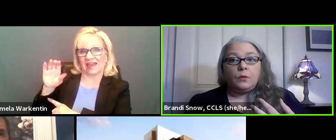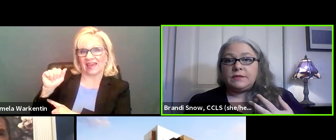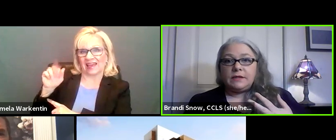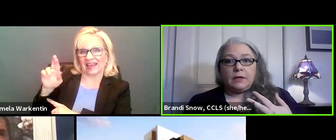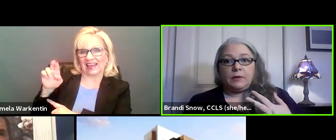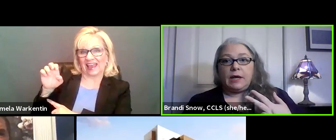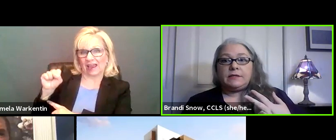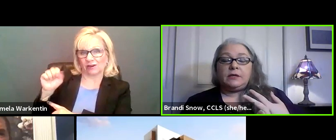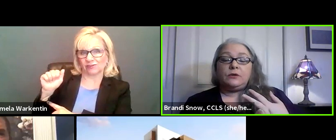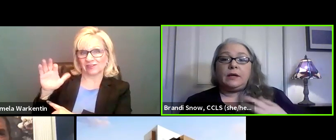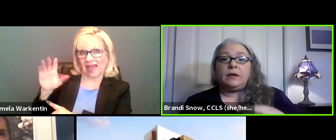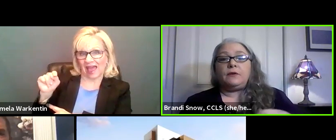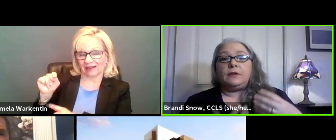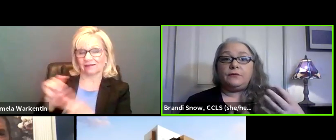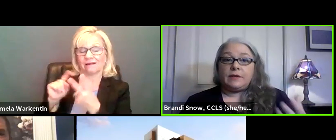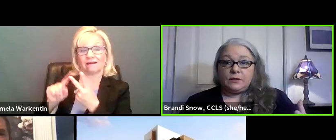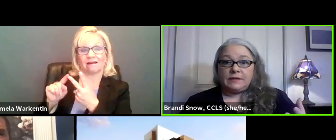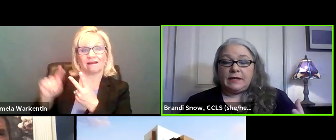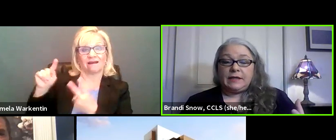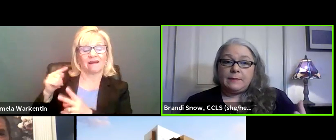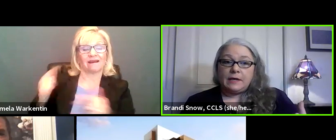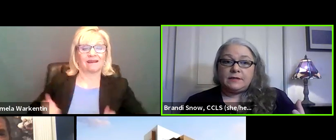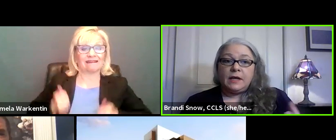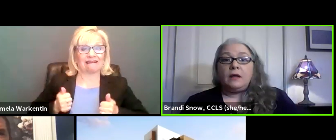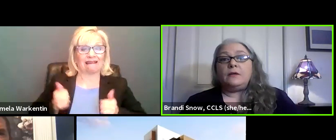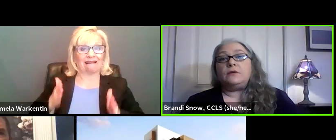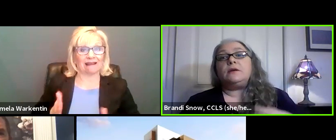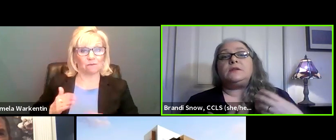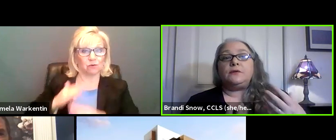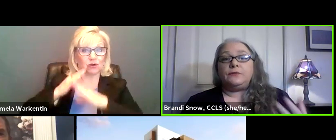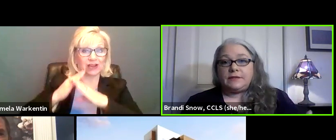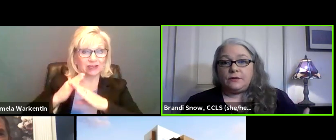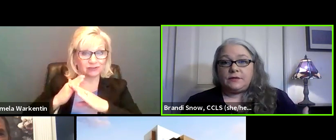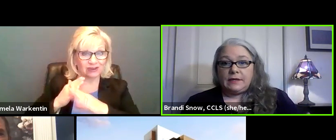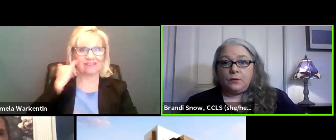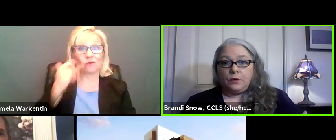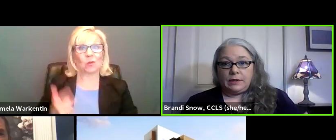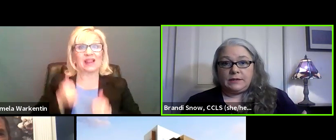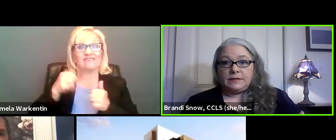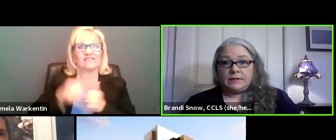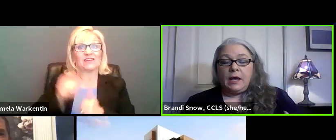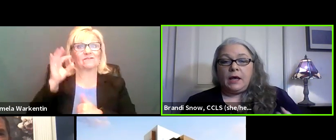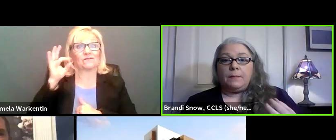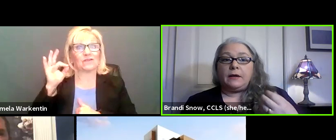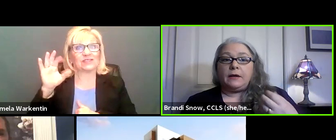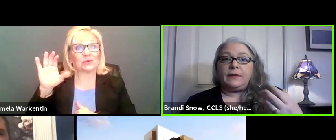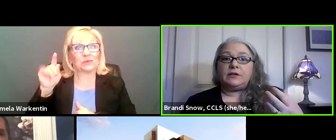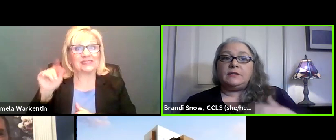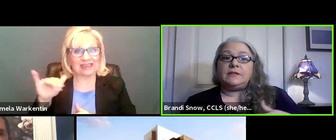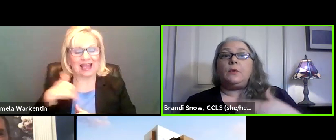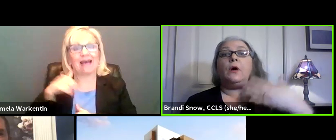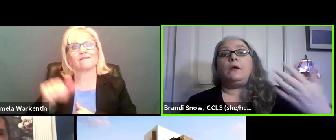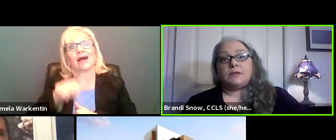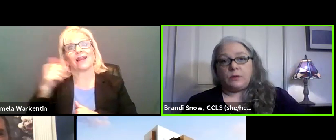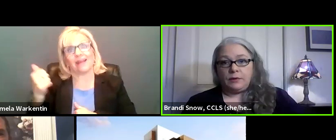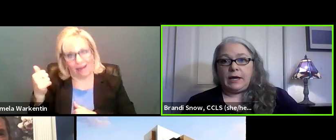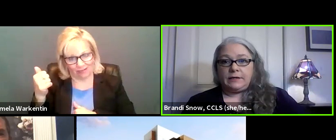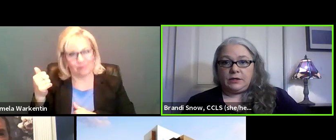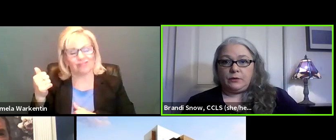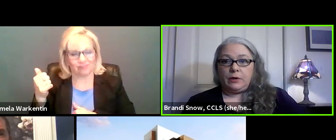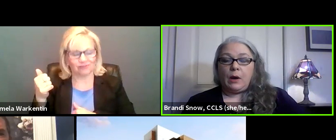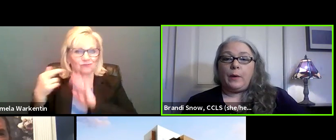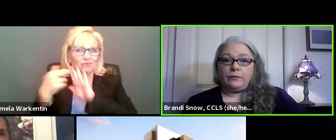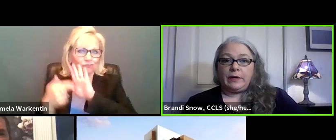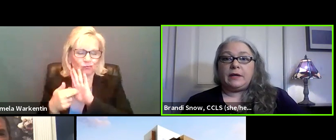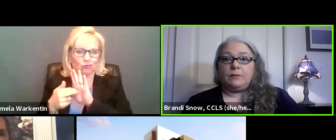Act will still apply to you. And if you're in the Fresno City limits, there's also a Fresno City ordinance about evictions that will also apply